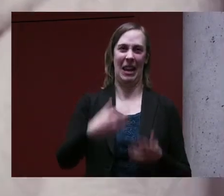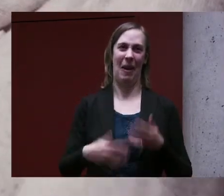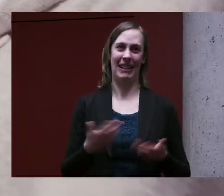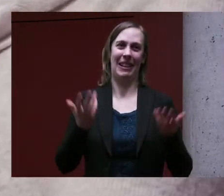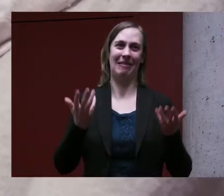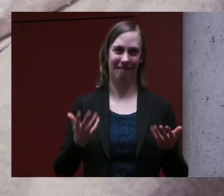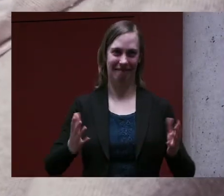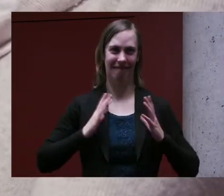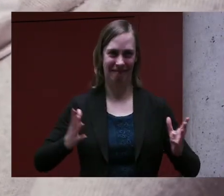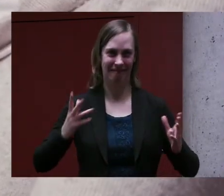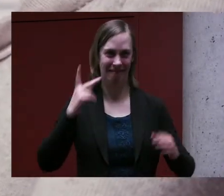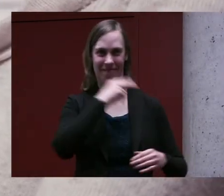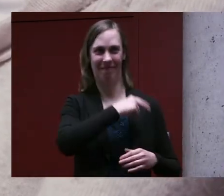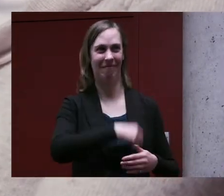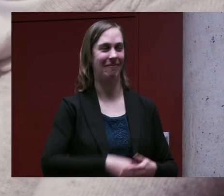Okay.